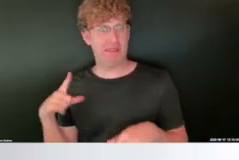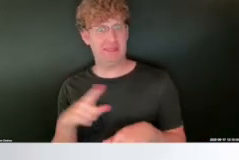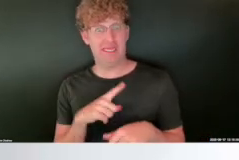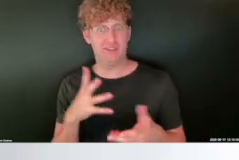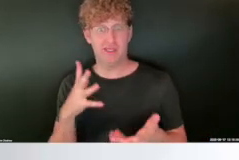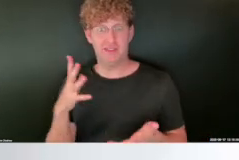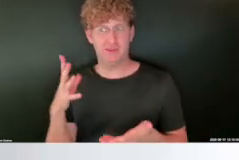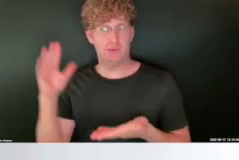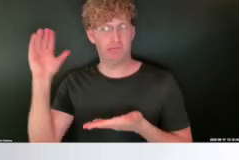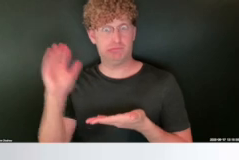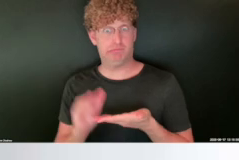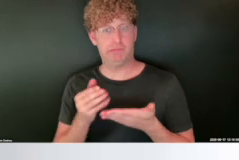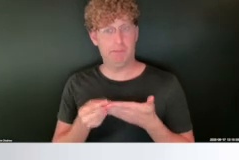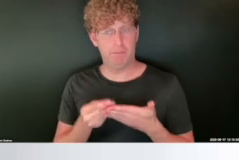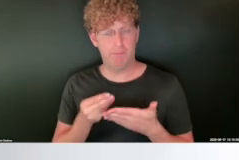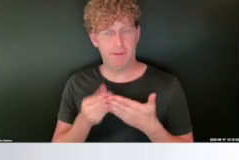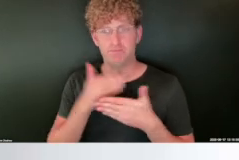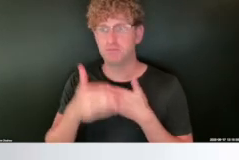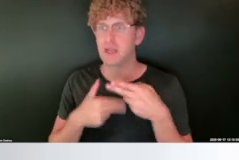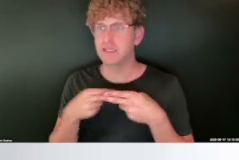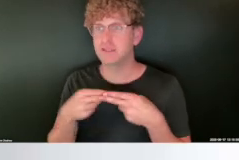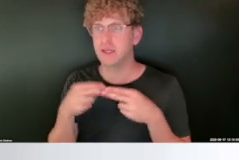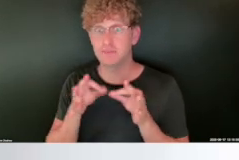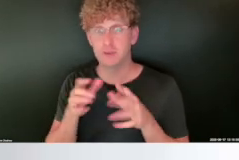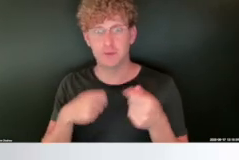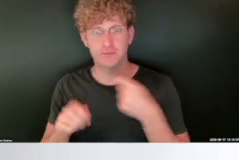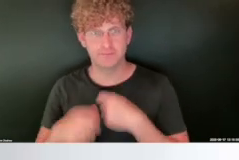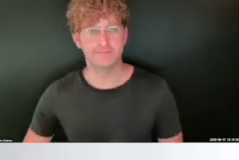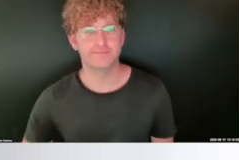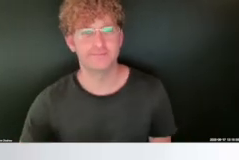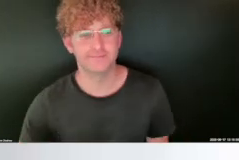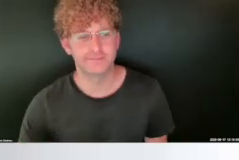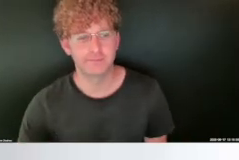funds. Next slide, please.